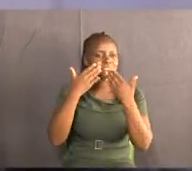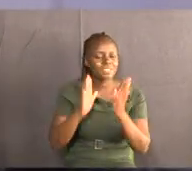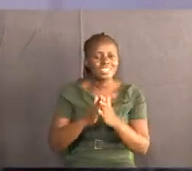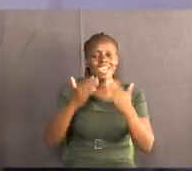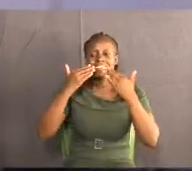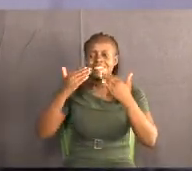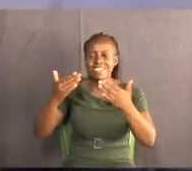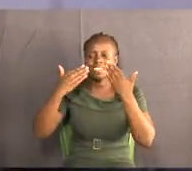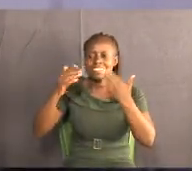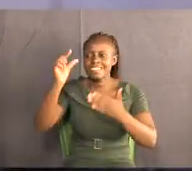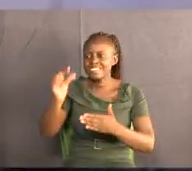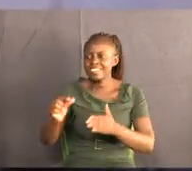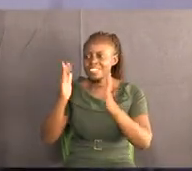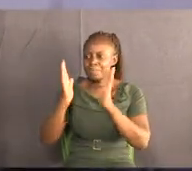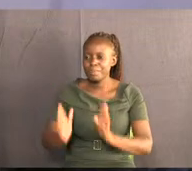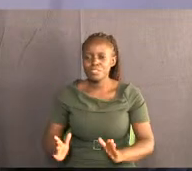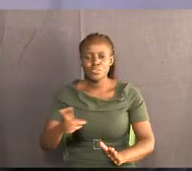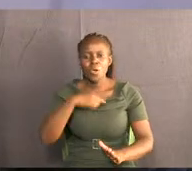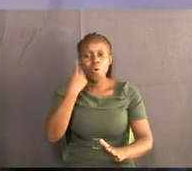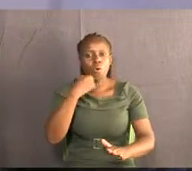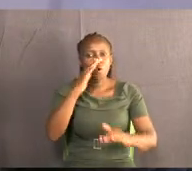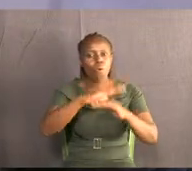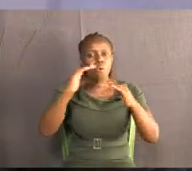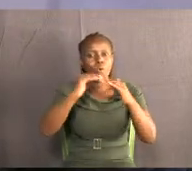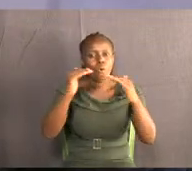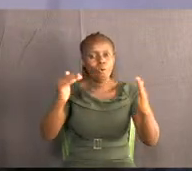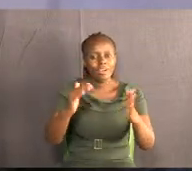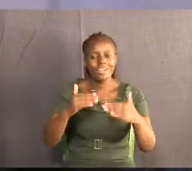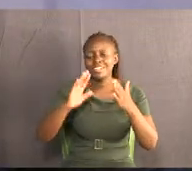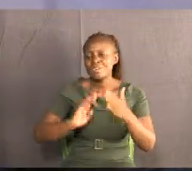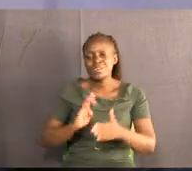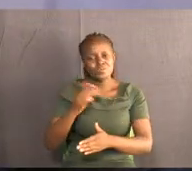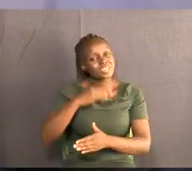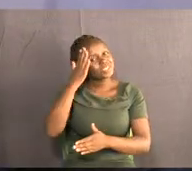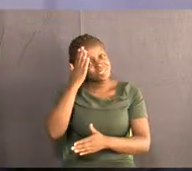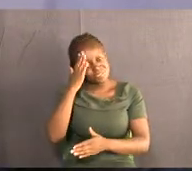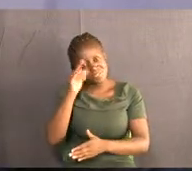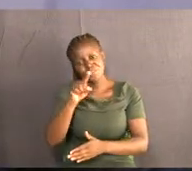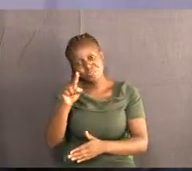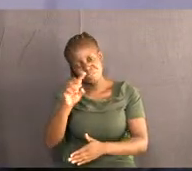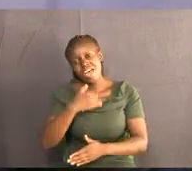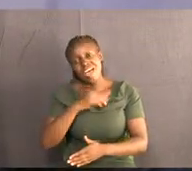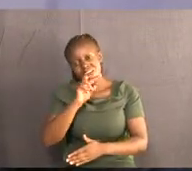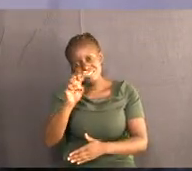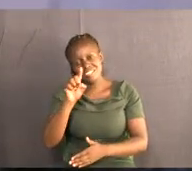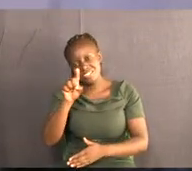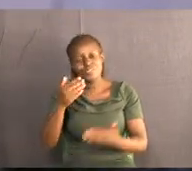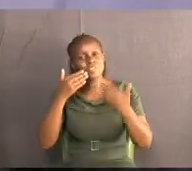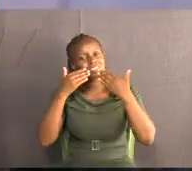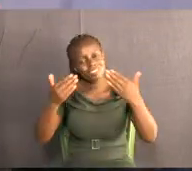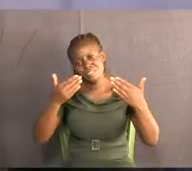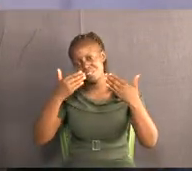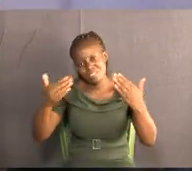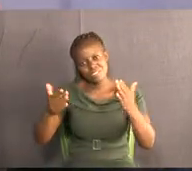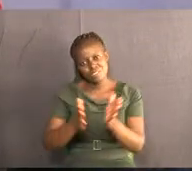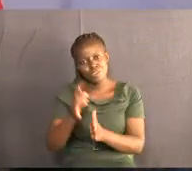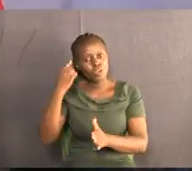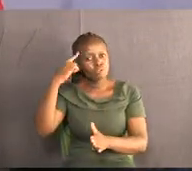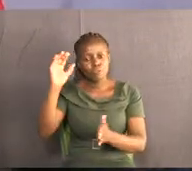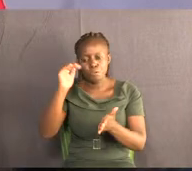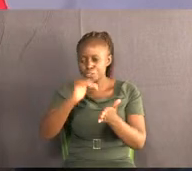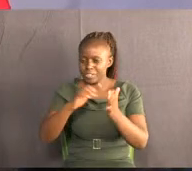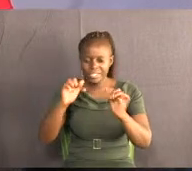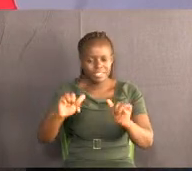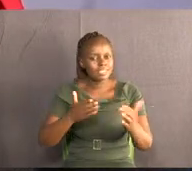every one of you, those who have been following us online. We acknowledge you, we have seen you, and thank you so much for being part of